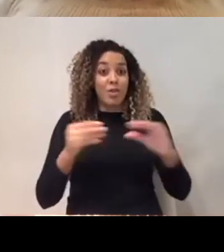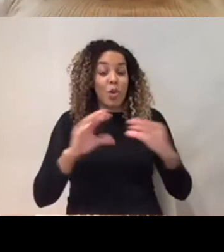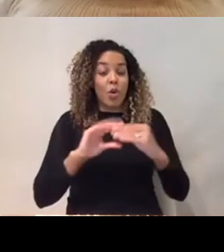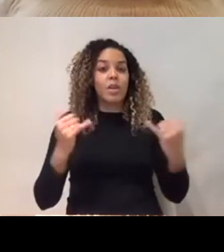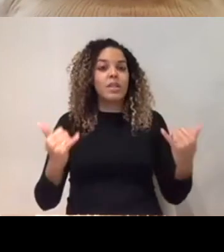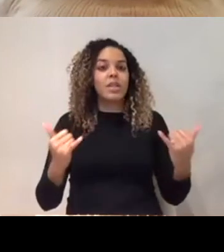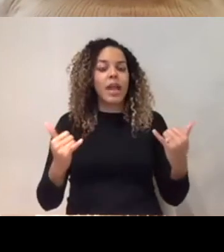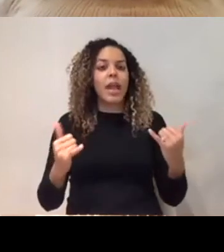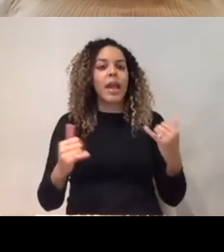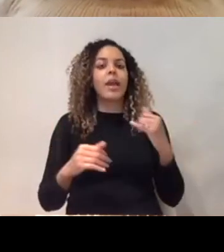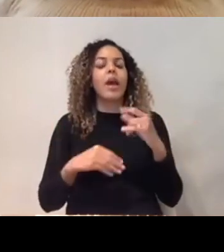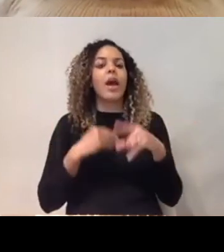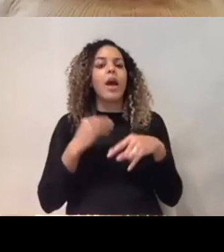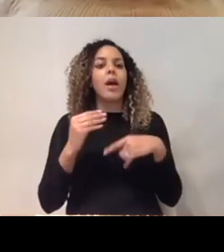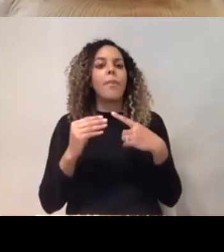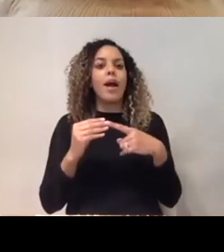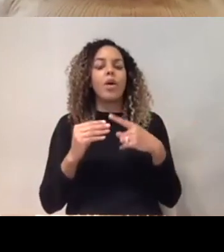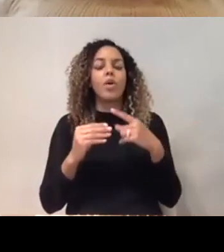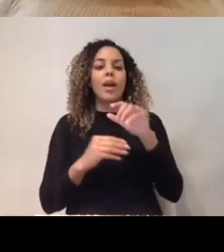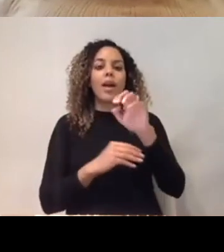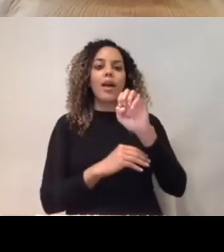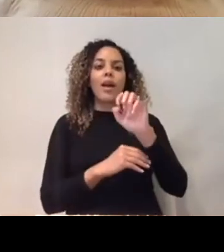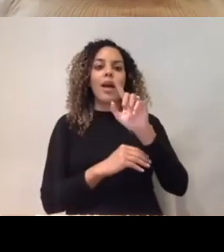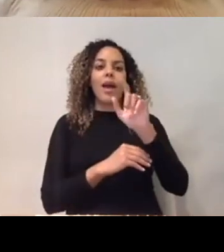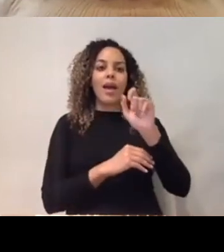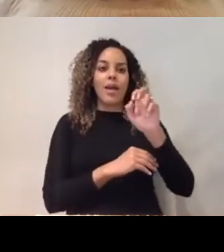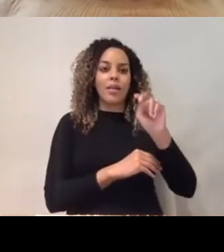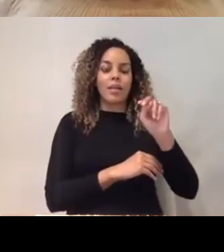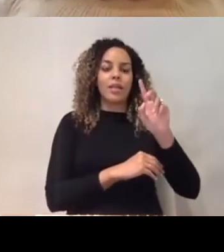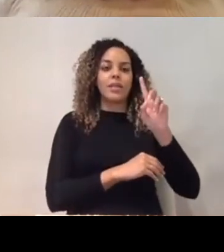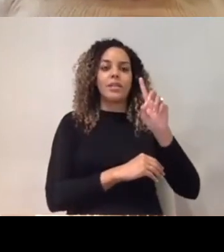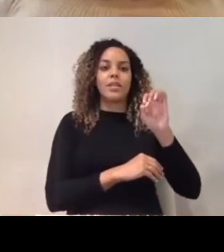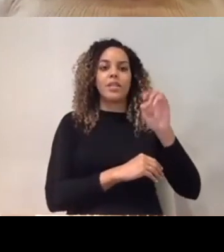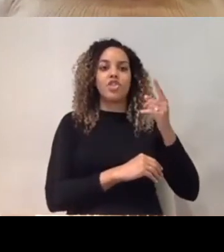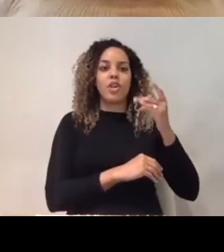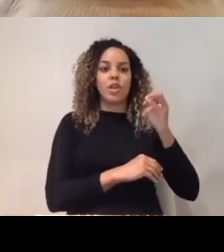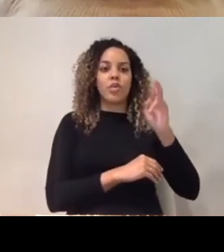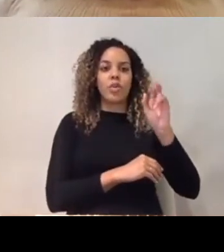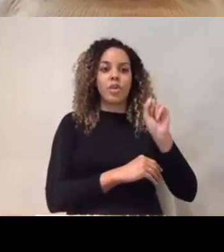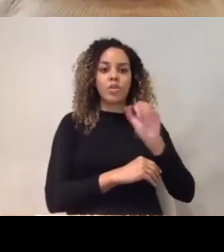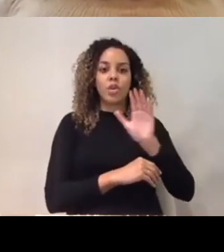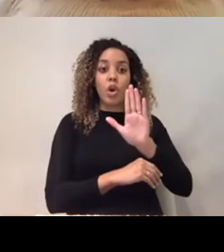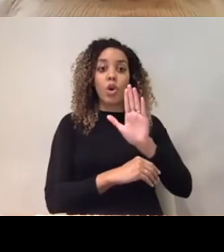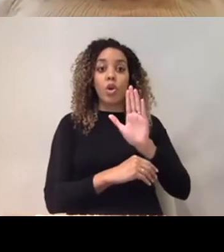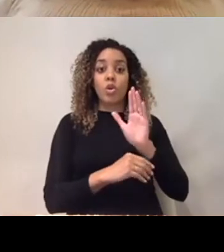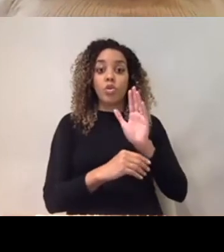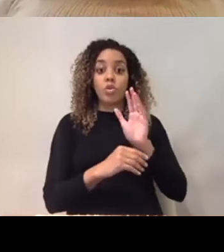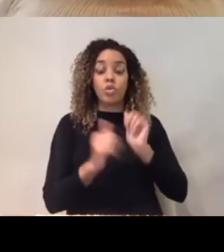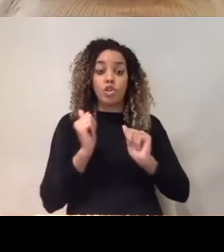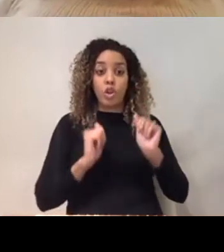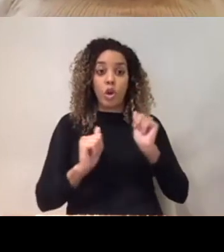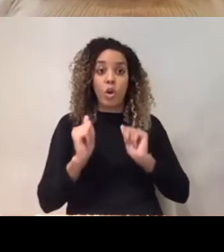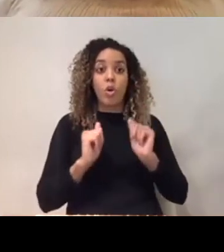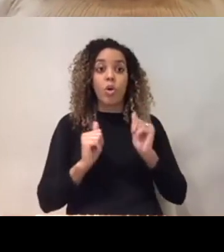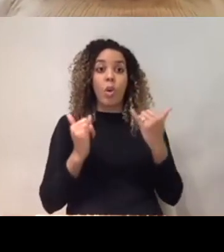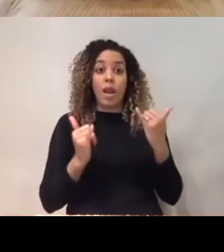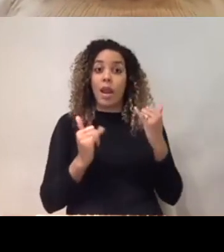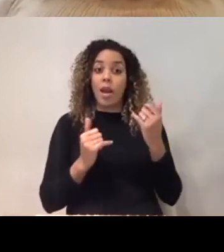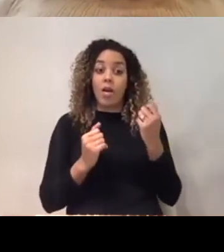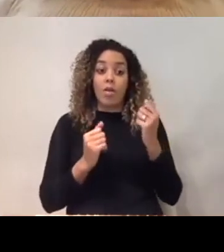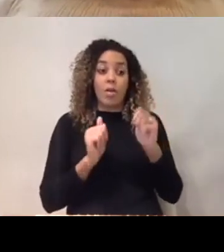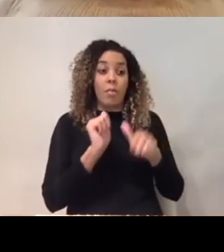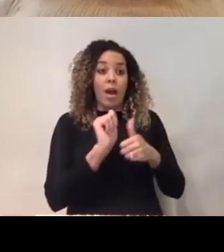Ellen DeGeneres show. It got 1 million readers. I did, by comparison, I did an Olivia de Havilland memorial